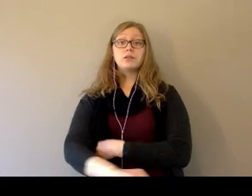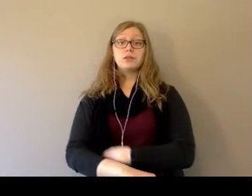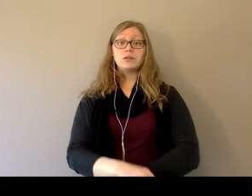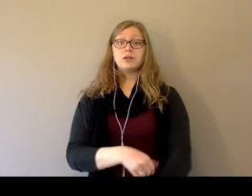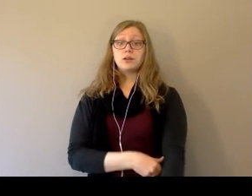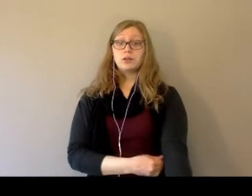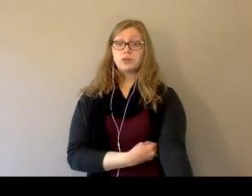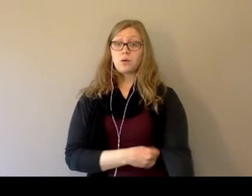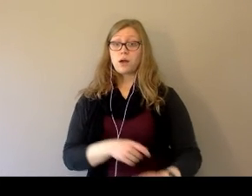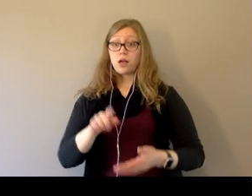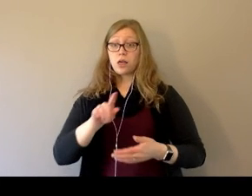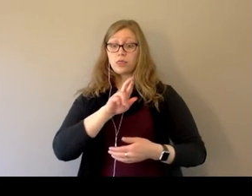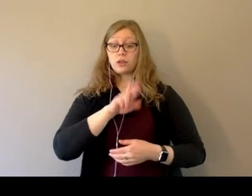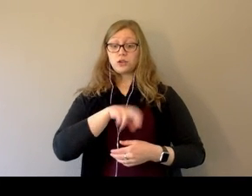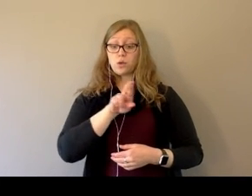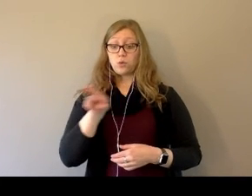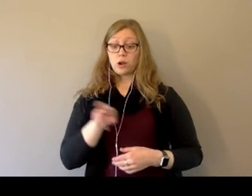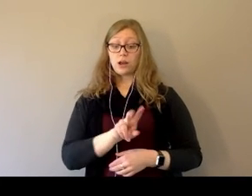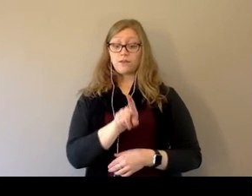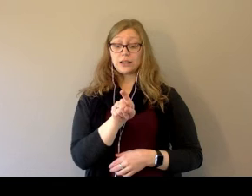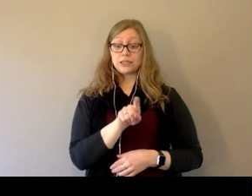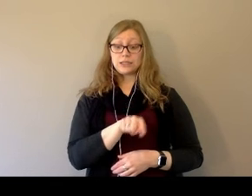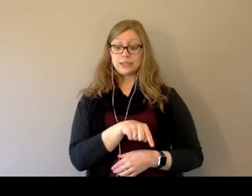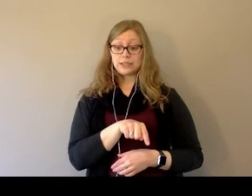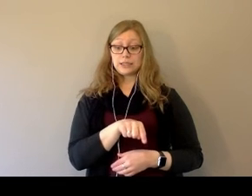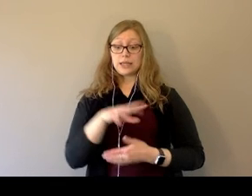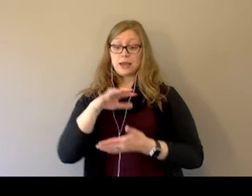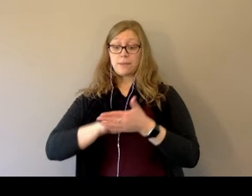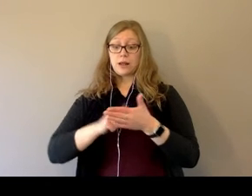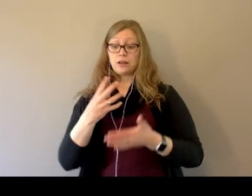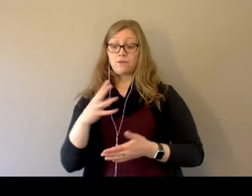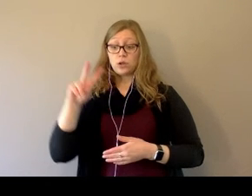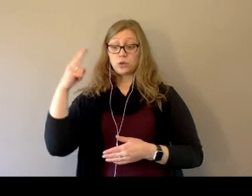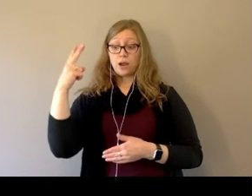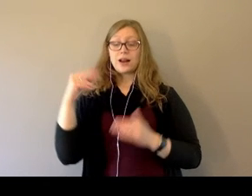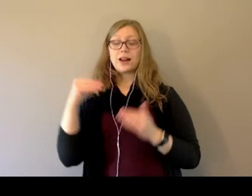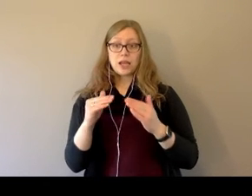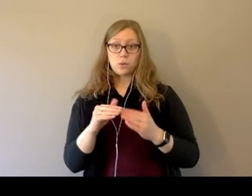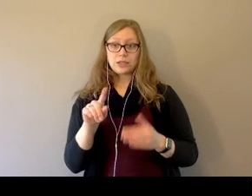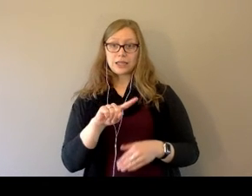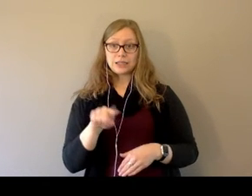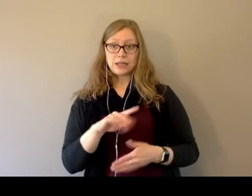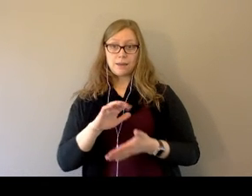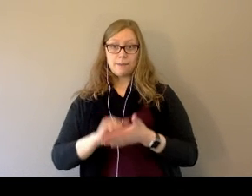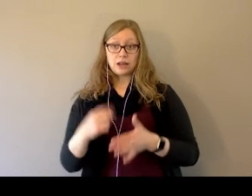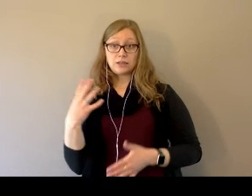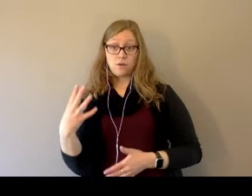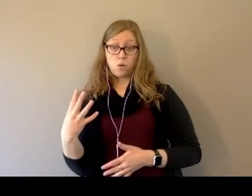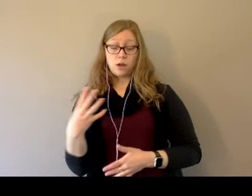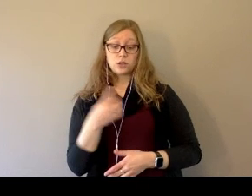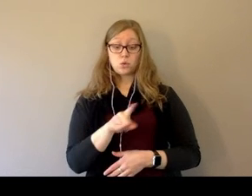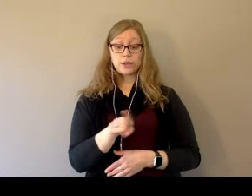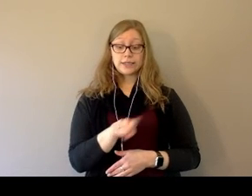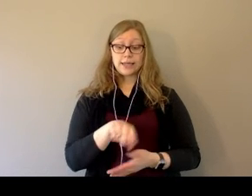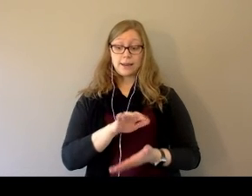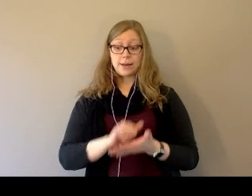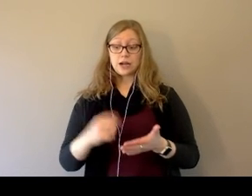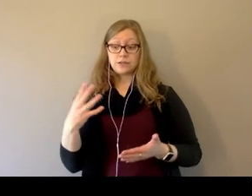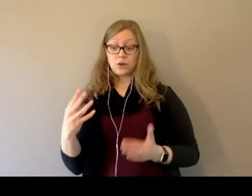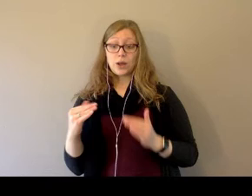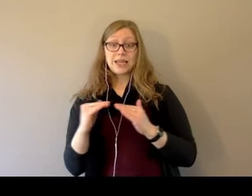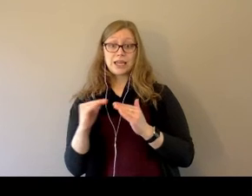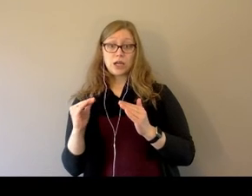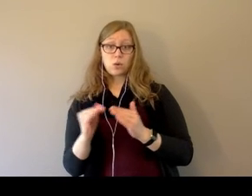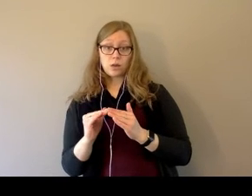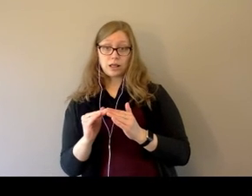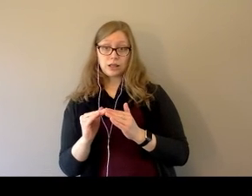minus 4. And so now I have z minus 4 equals 10, but